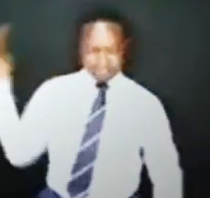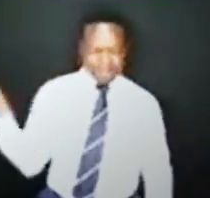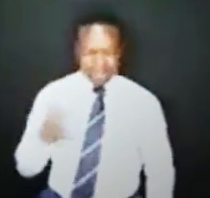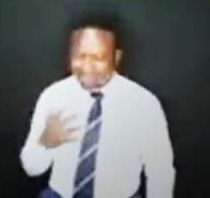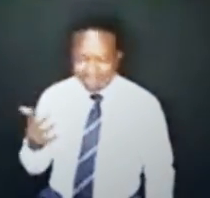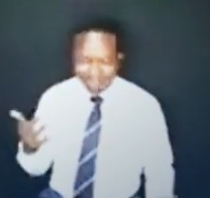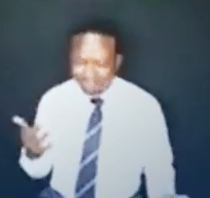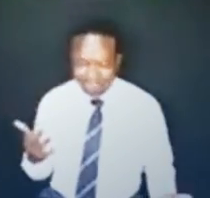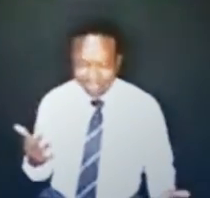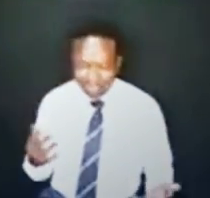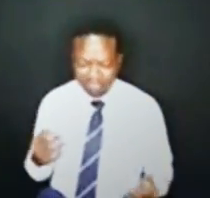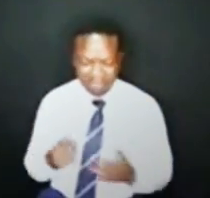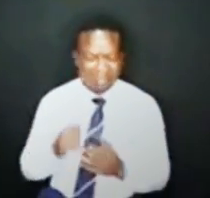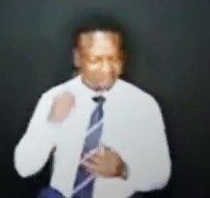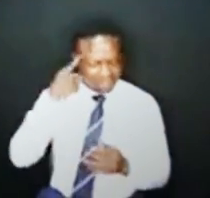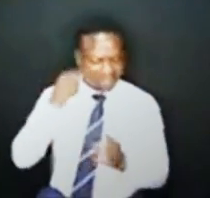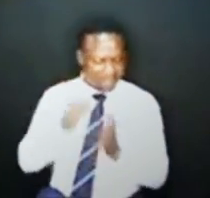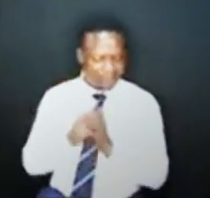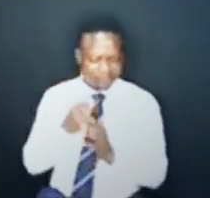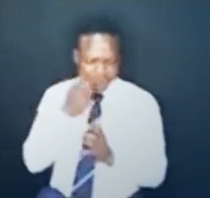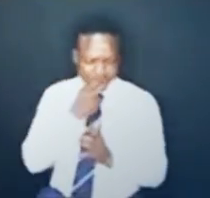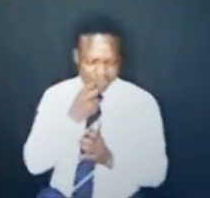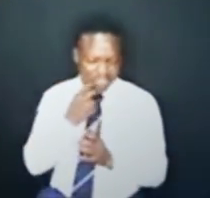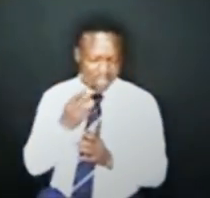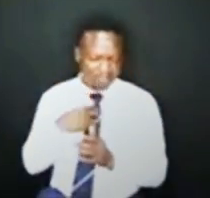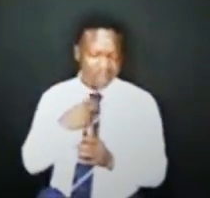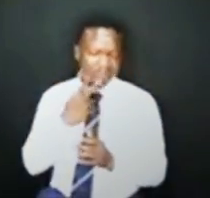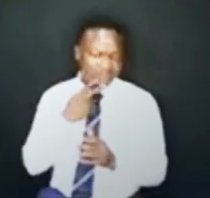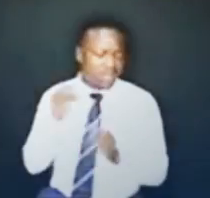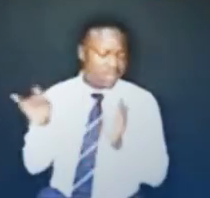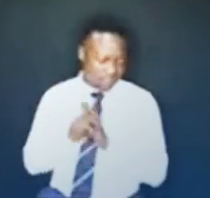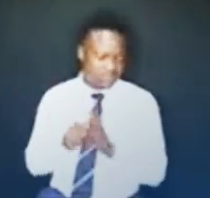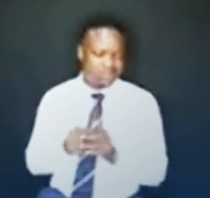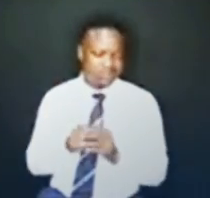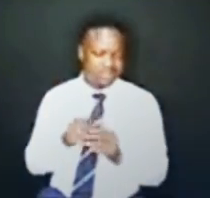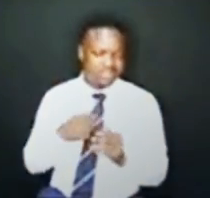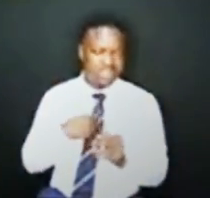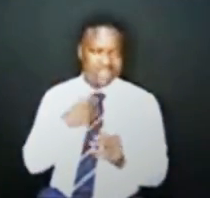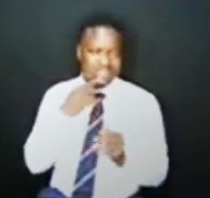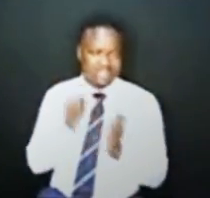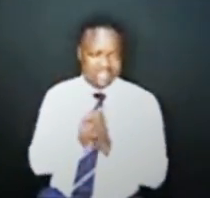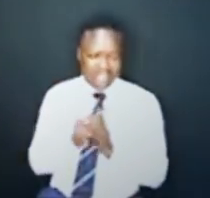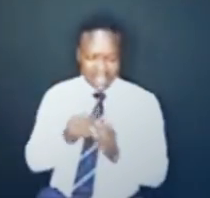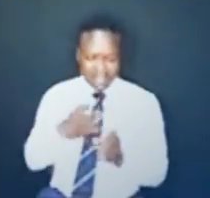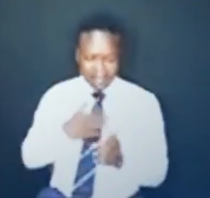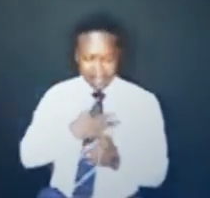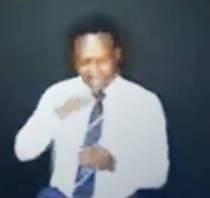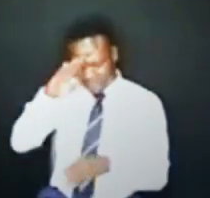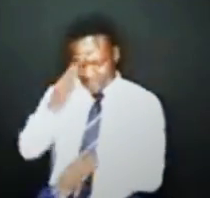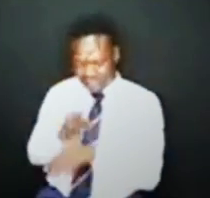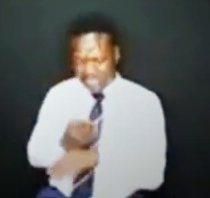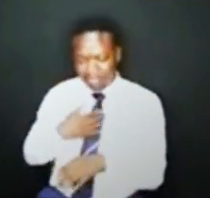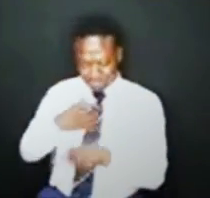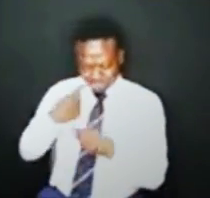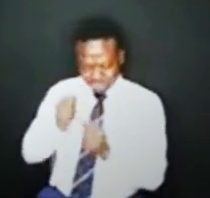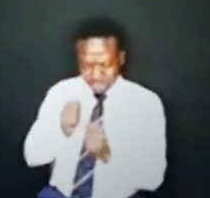sure she recognized the voice. And then she said, "My son, I'm trying to forgive, but